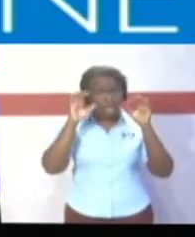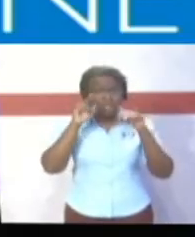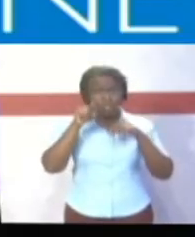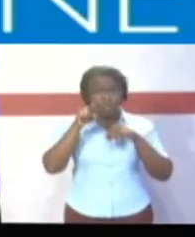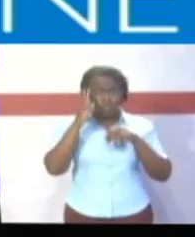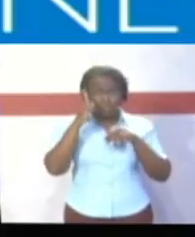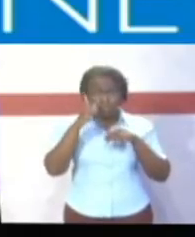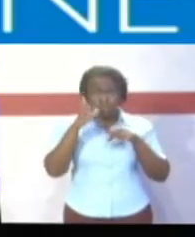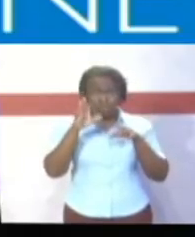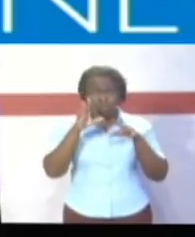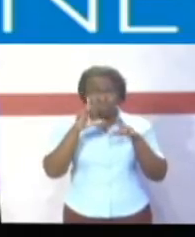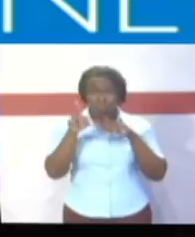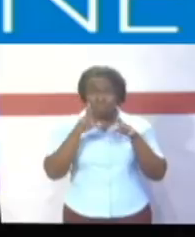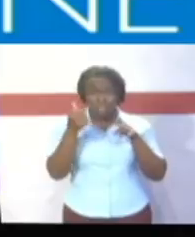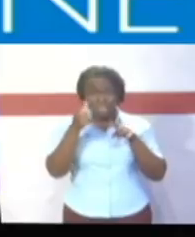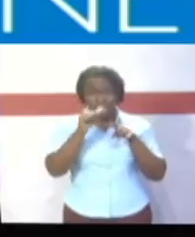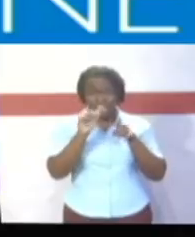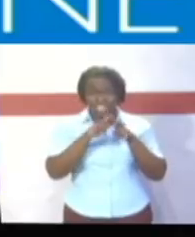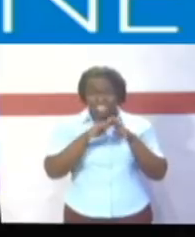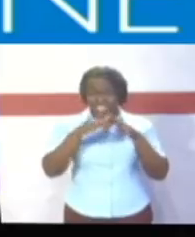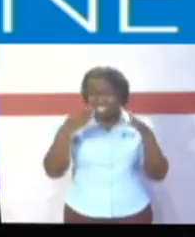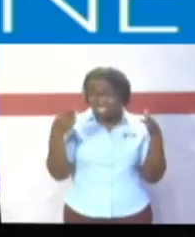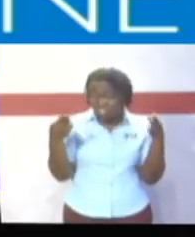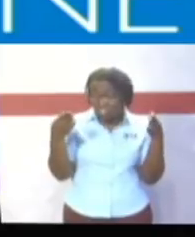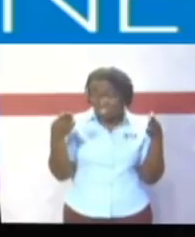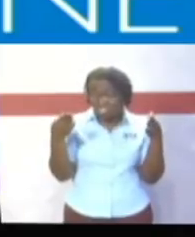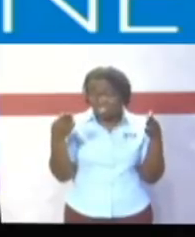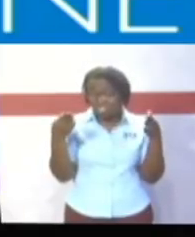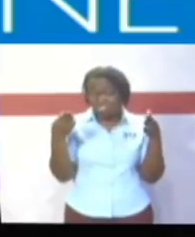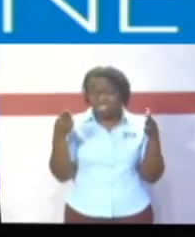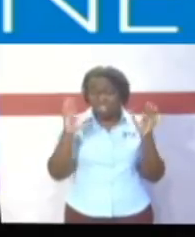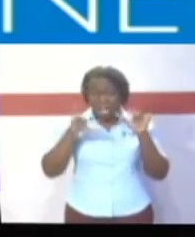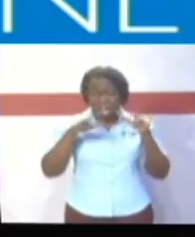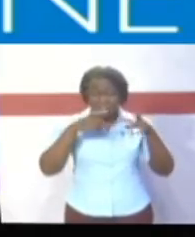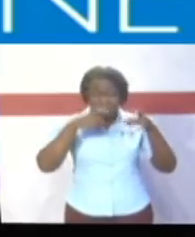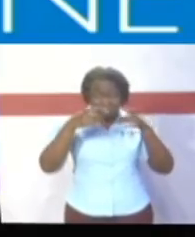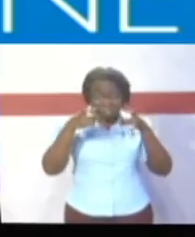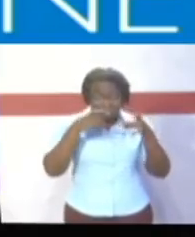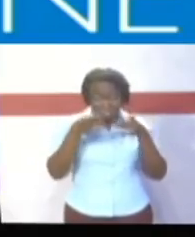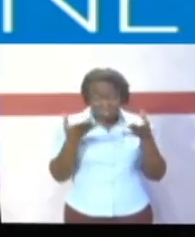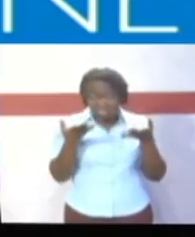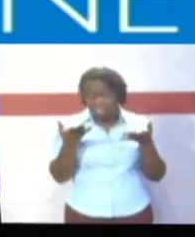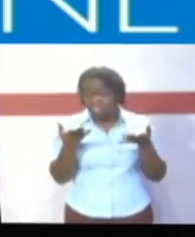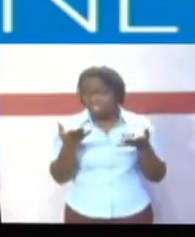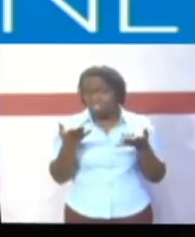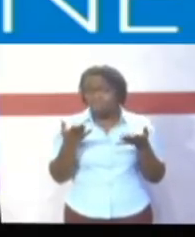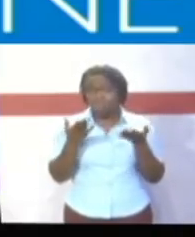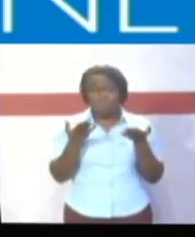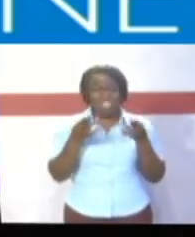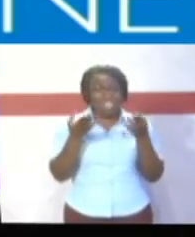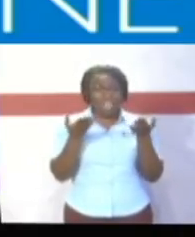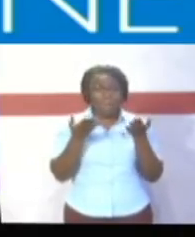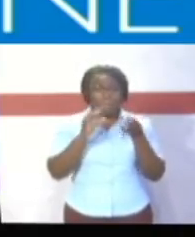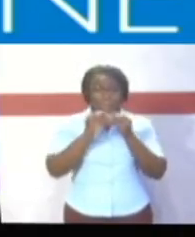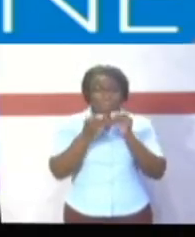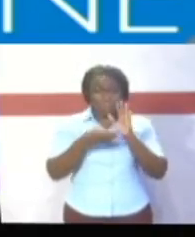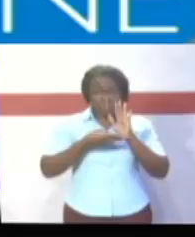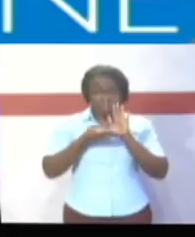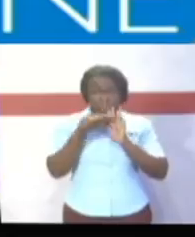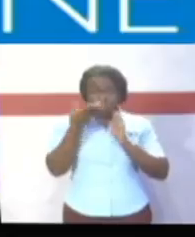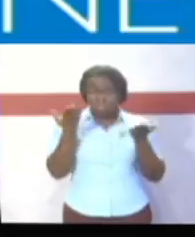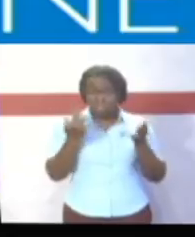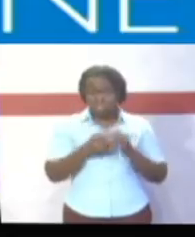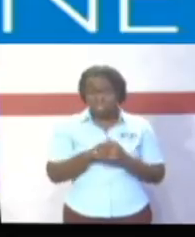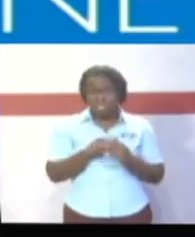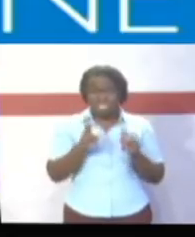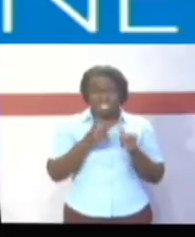different in terms of policy? What is the way forward? What else is it going to try something to do differently? My second question: